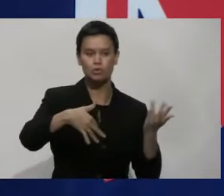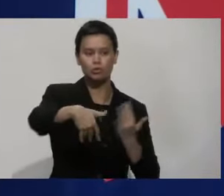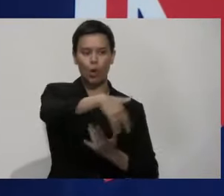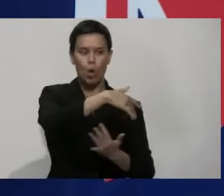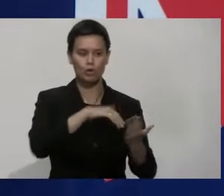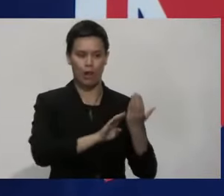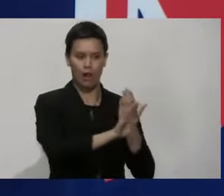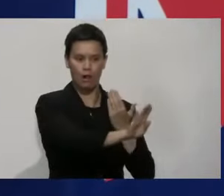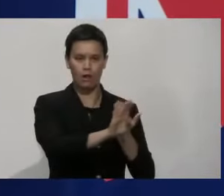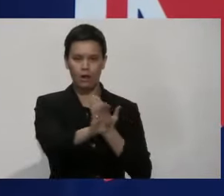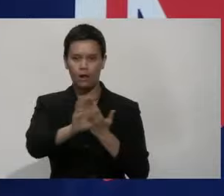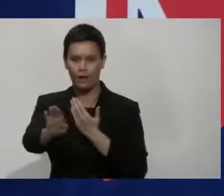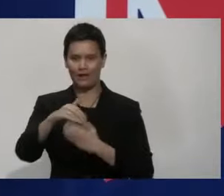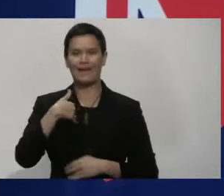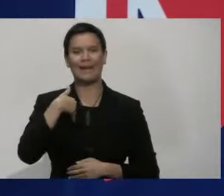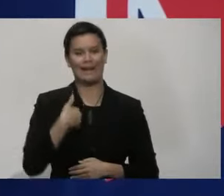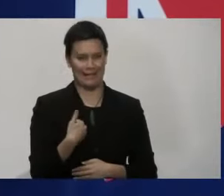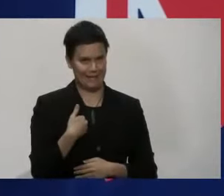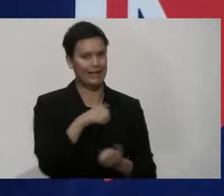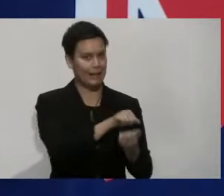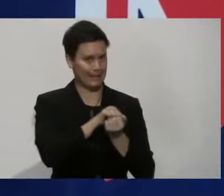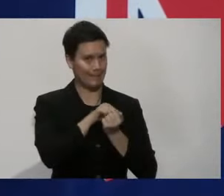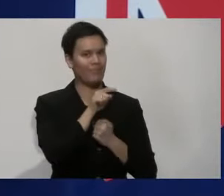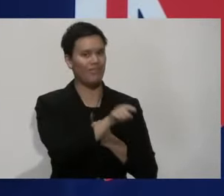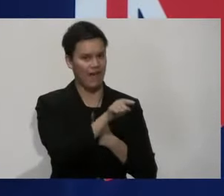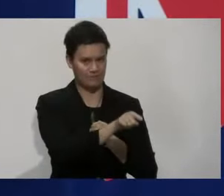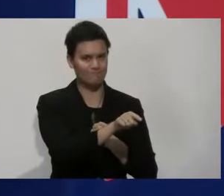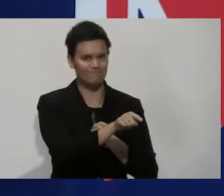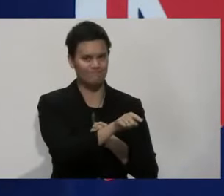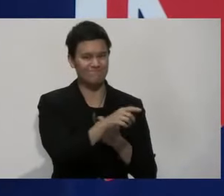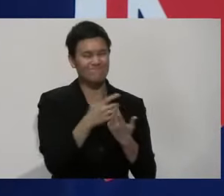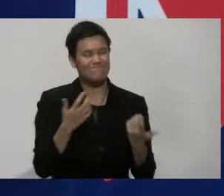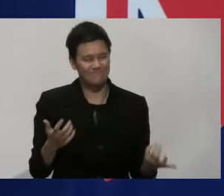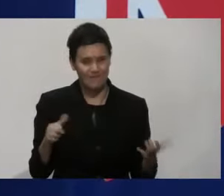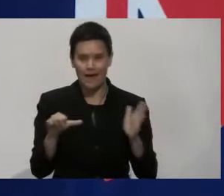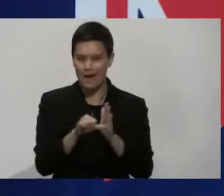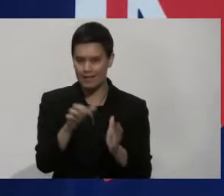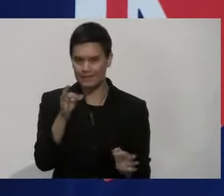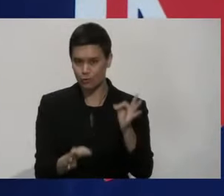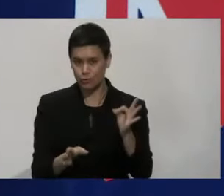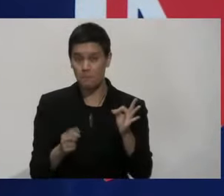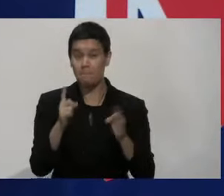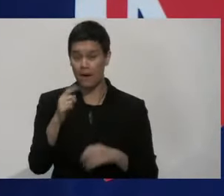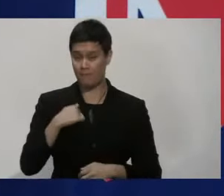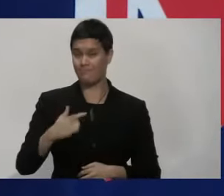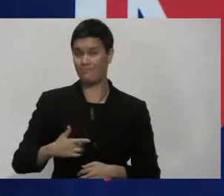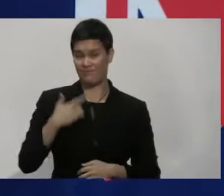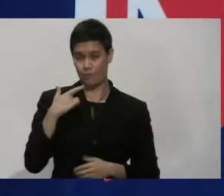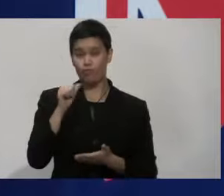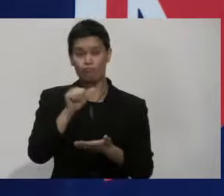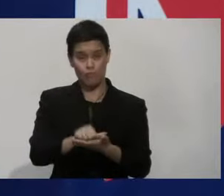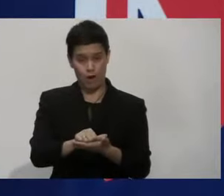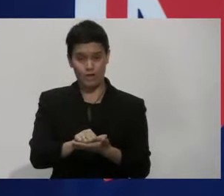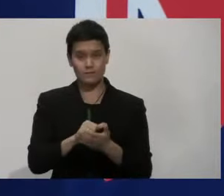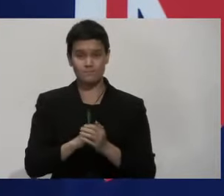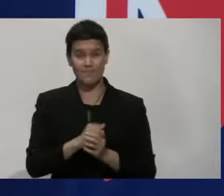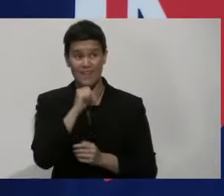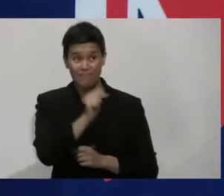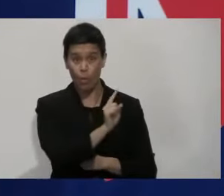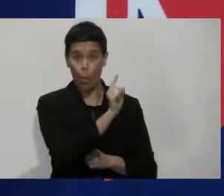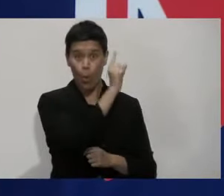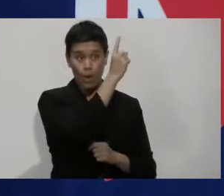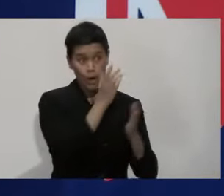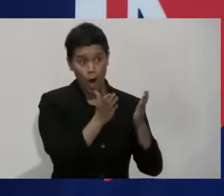in the meantime. It's a finely balanced decision, but the right one, I believe, when interregional borders, they just